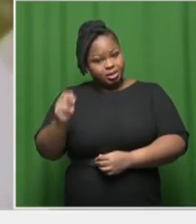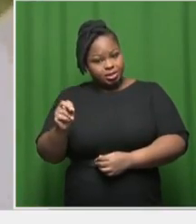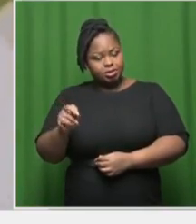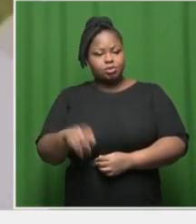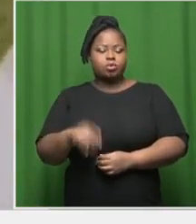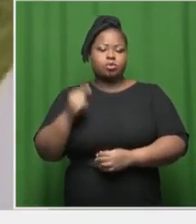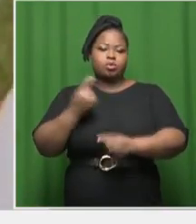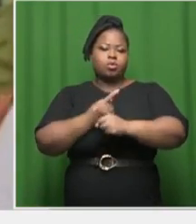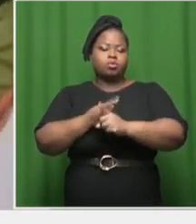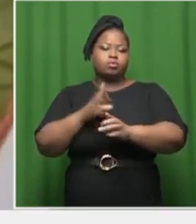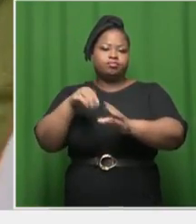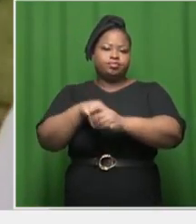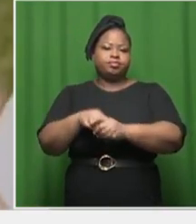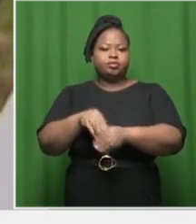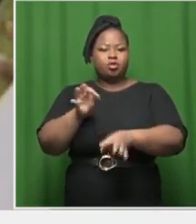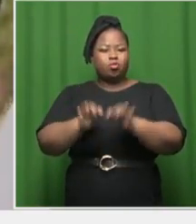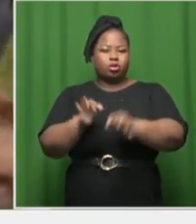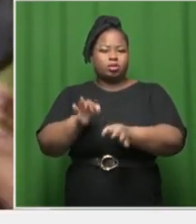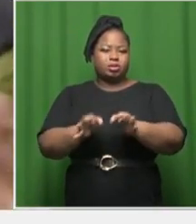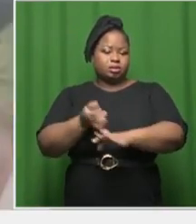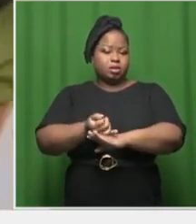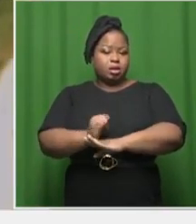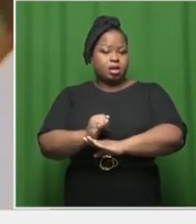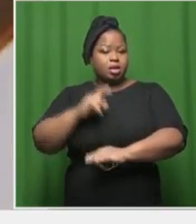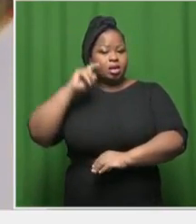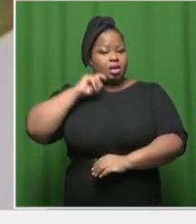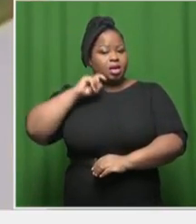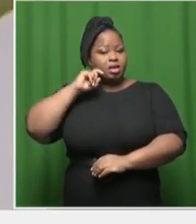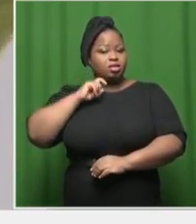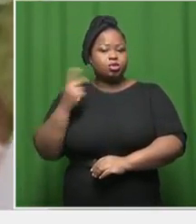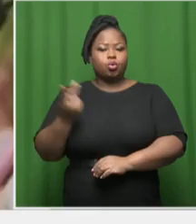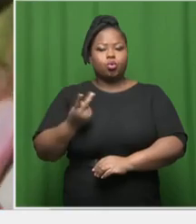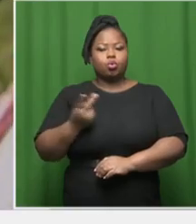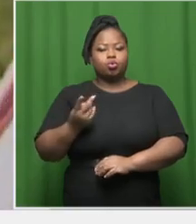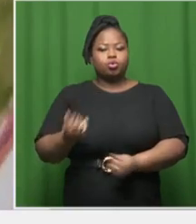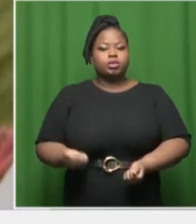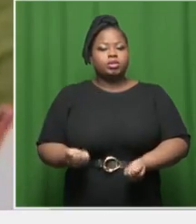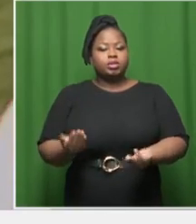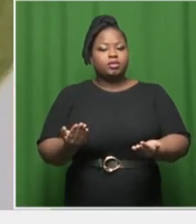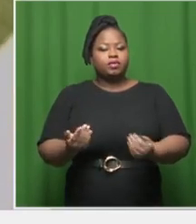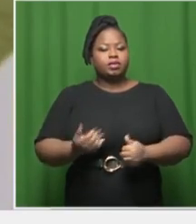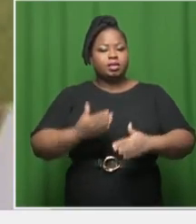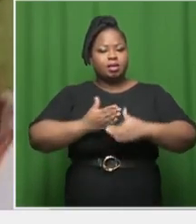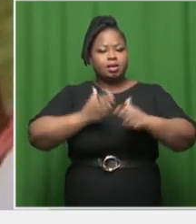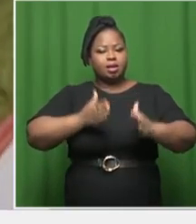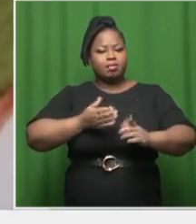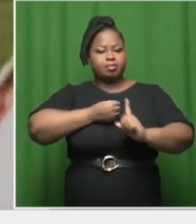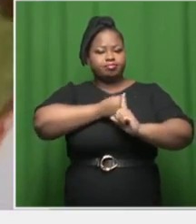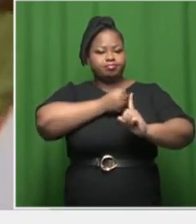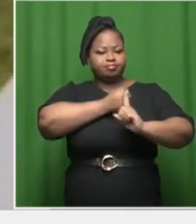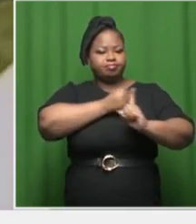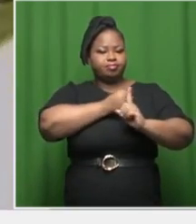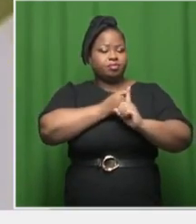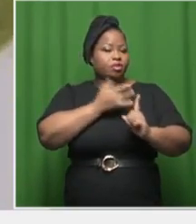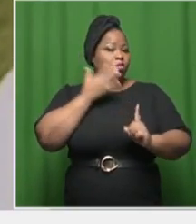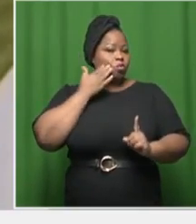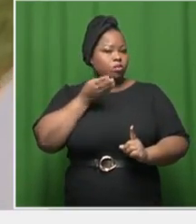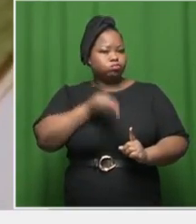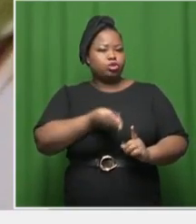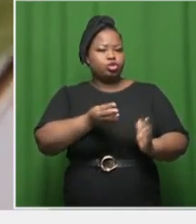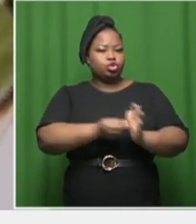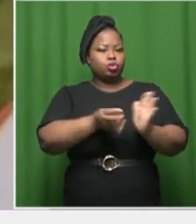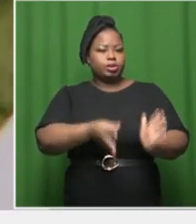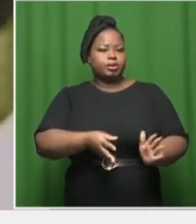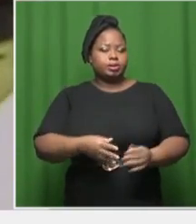her teeth into politics at an early age and also served as a labor activist when she was still a